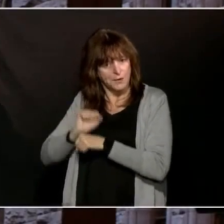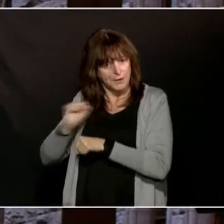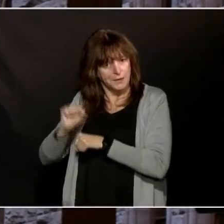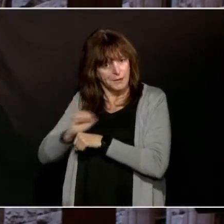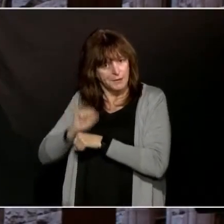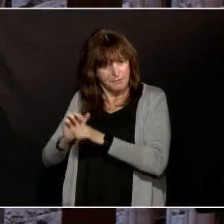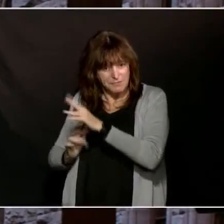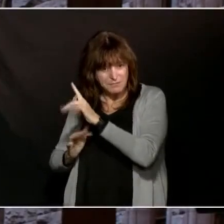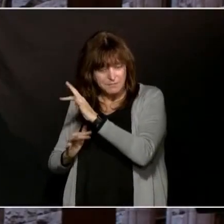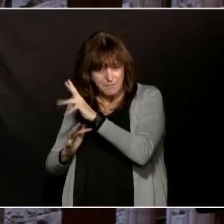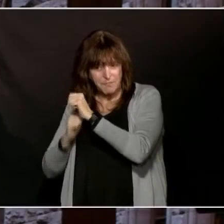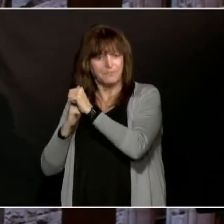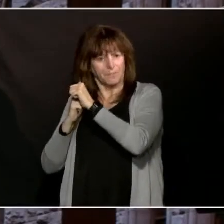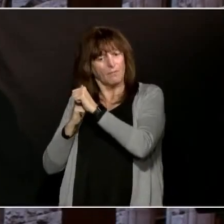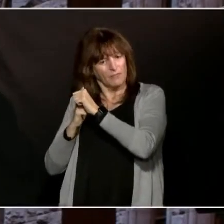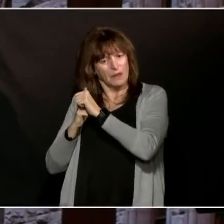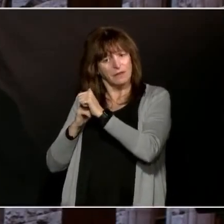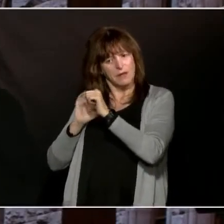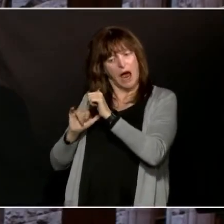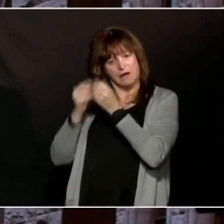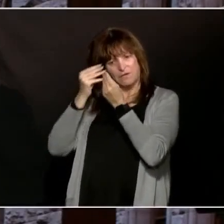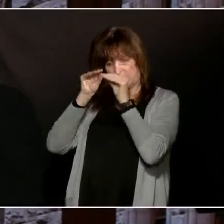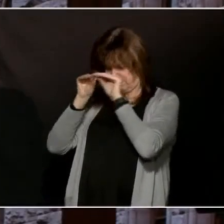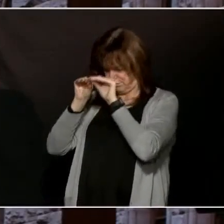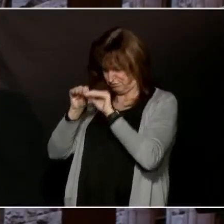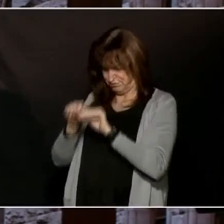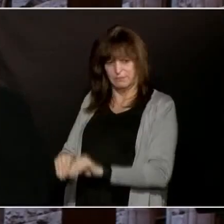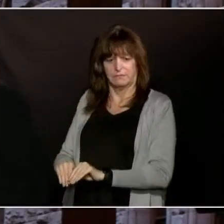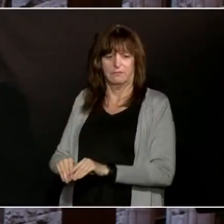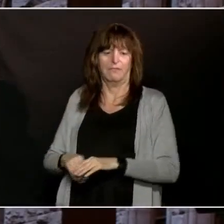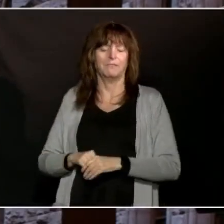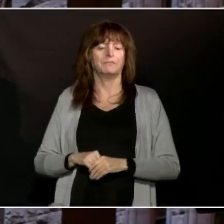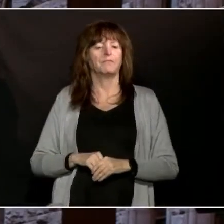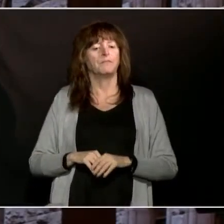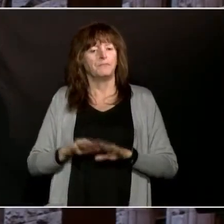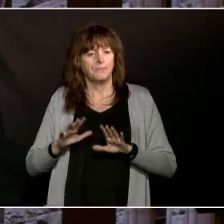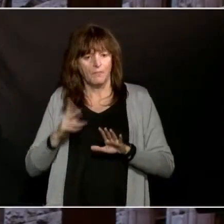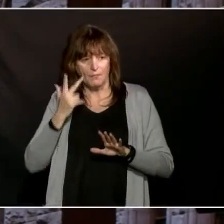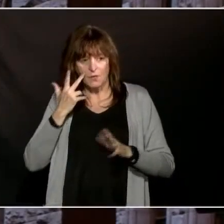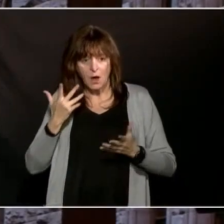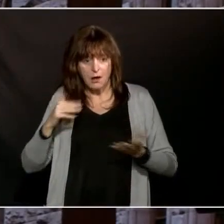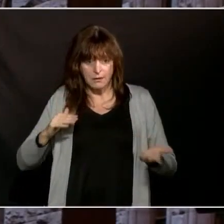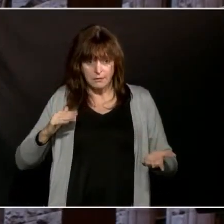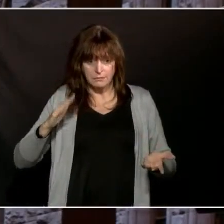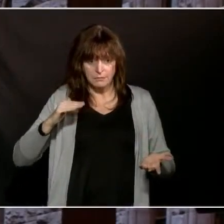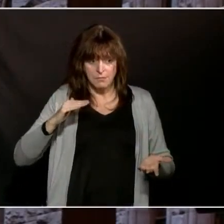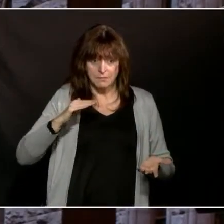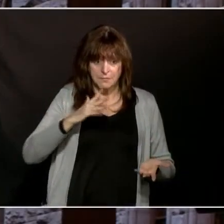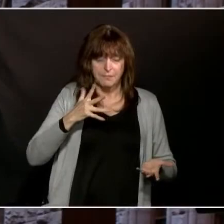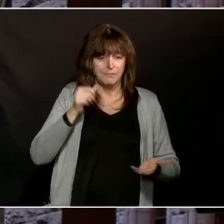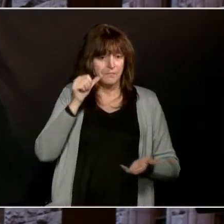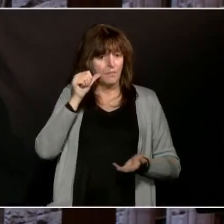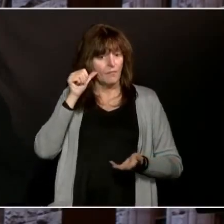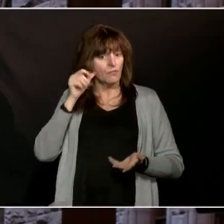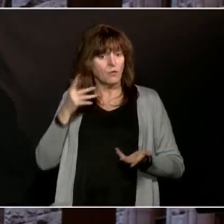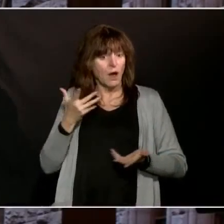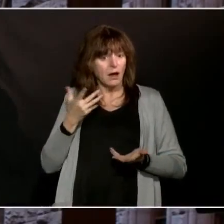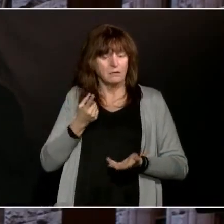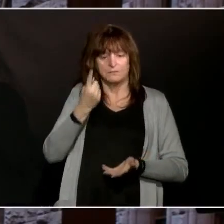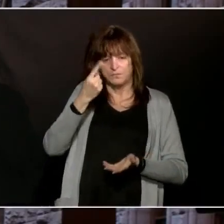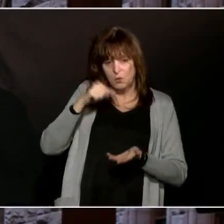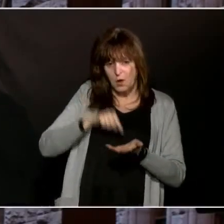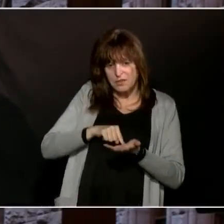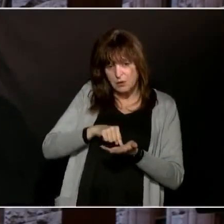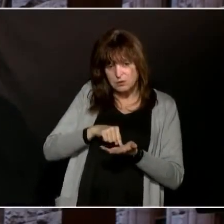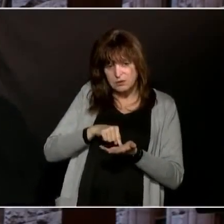issue there. We were waiting to see if the fluctuations would occur. Yesterday's number was 1,172, and that was pretty consistent